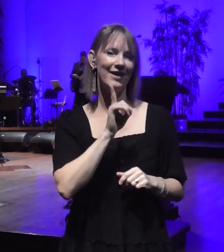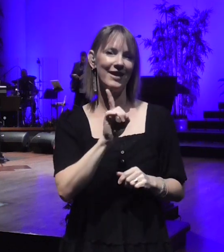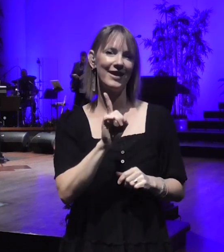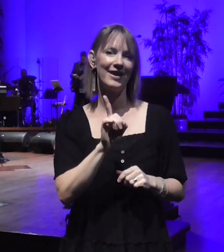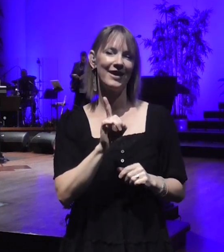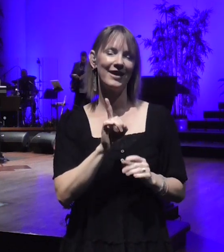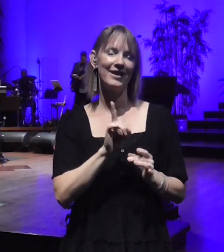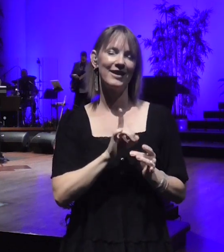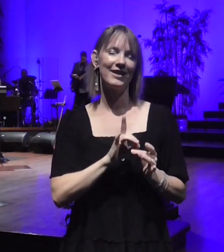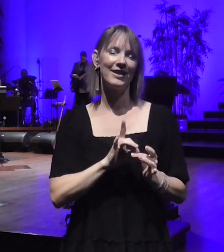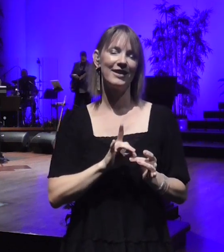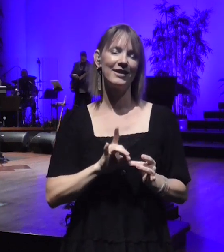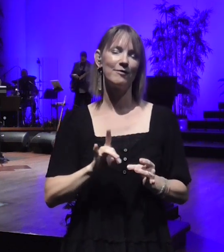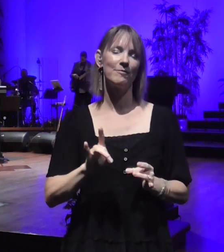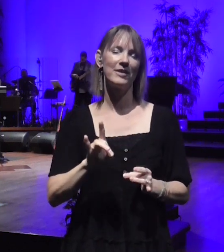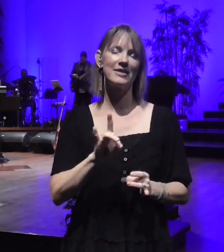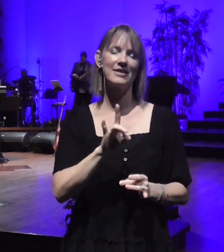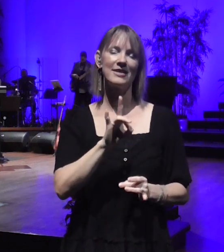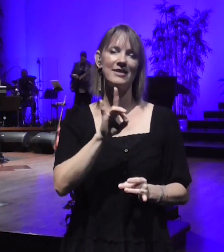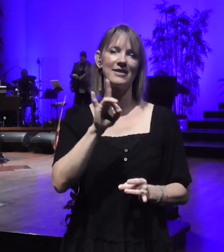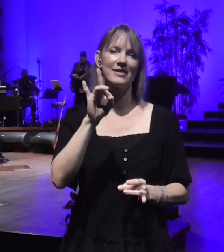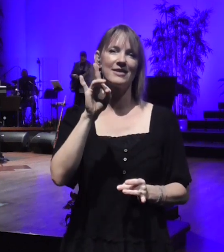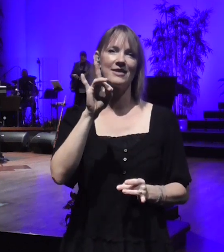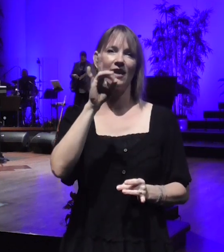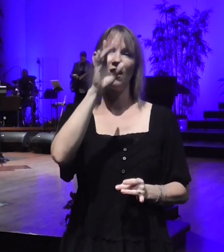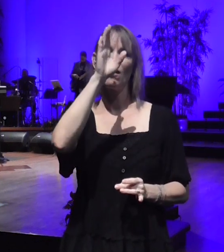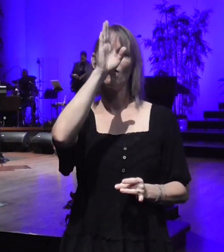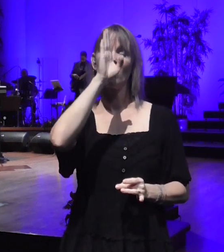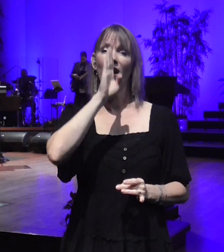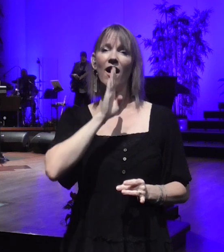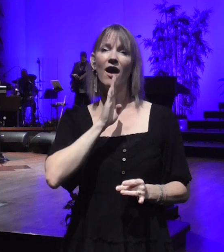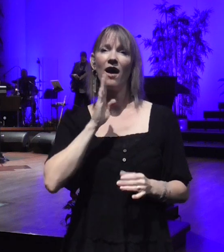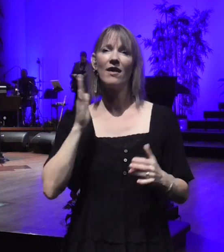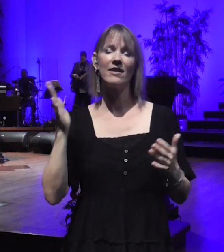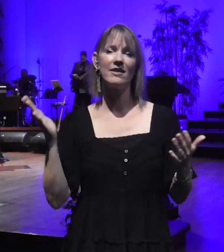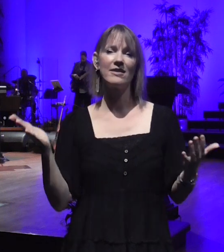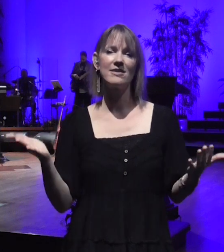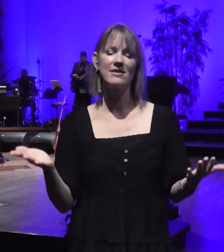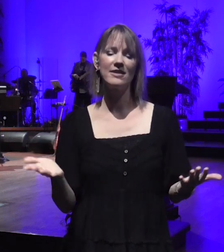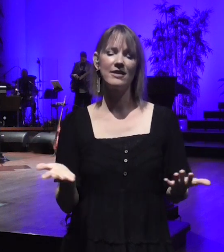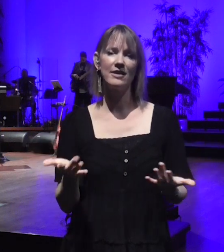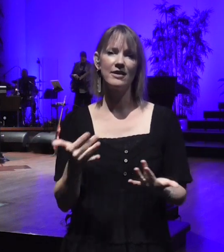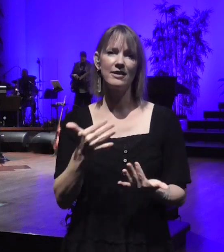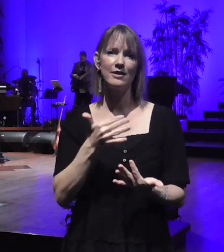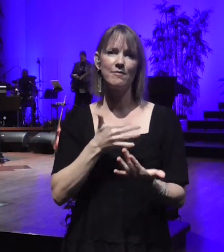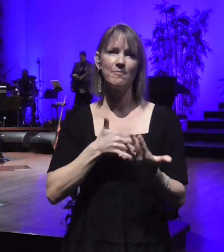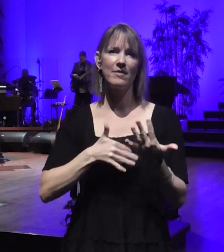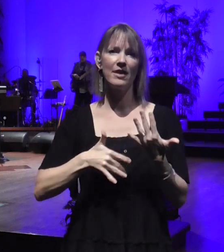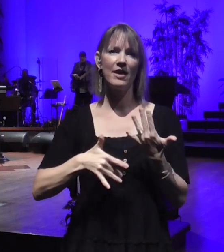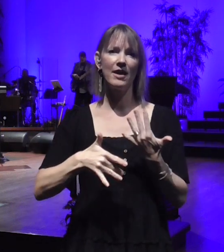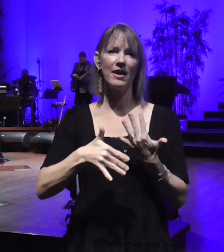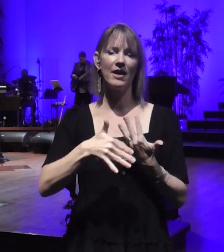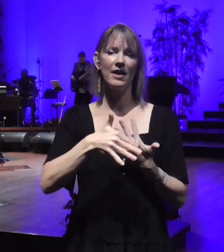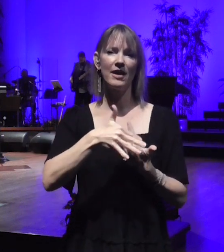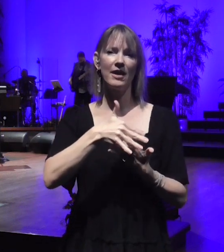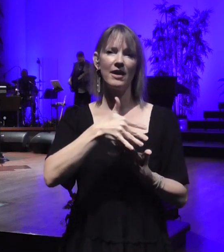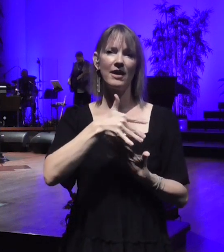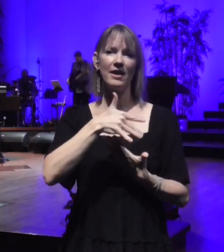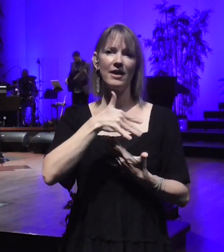Surely the presence of God is in this